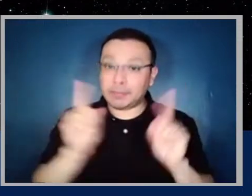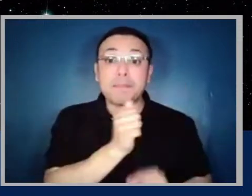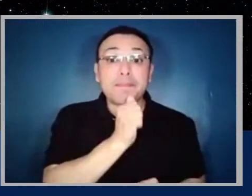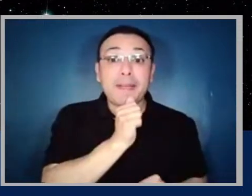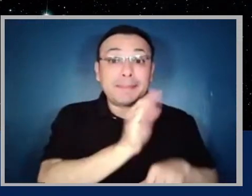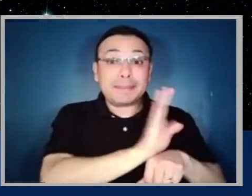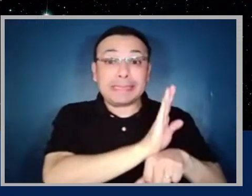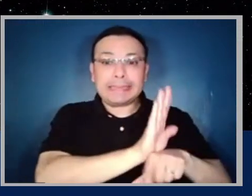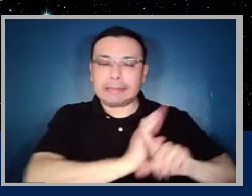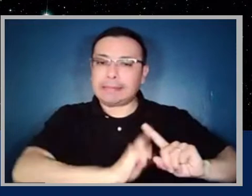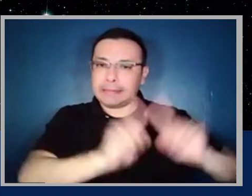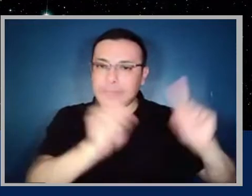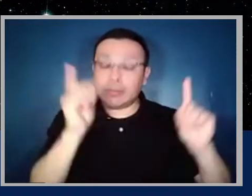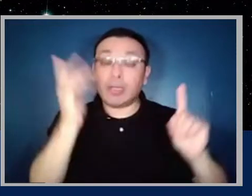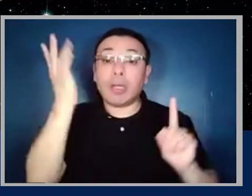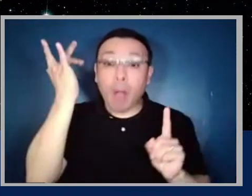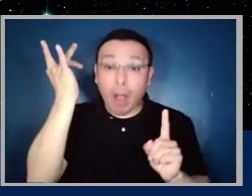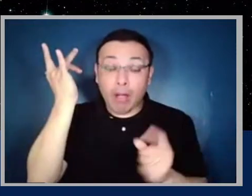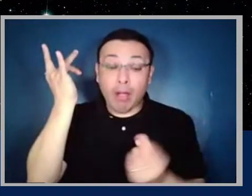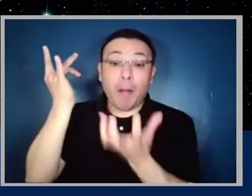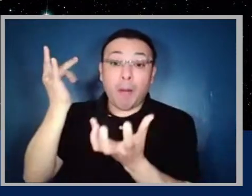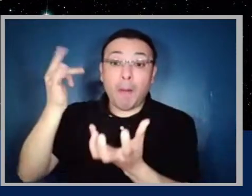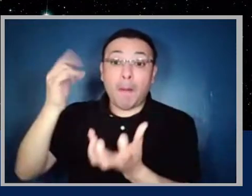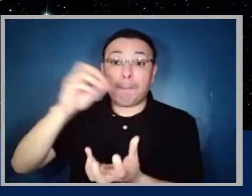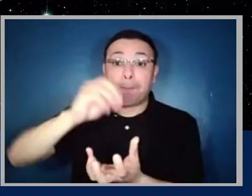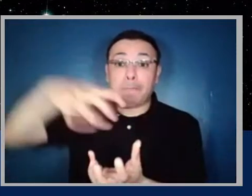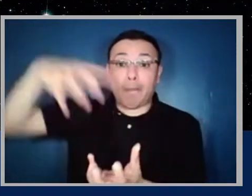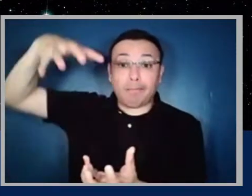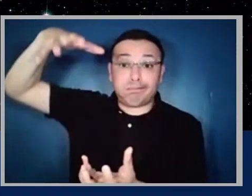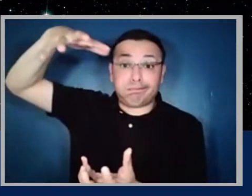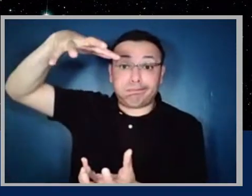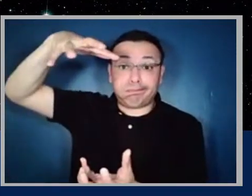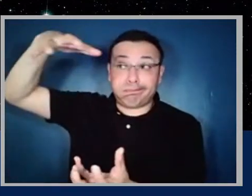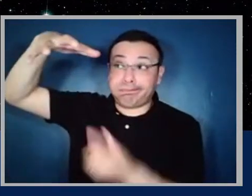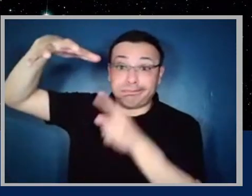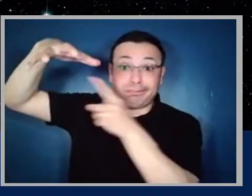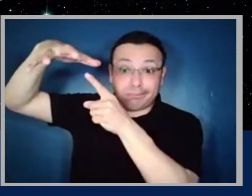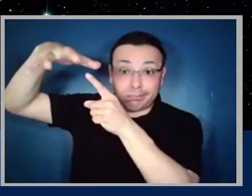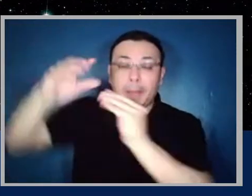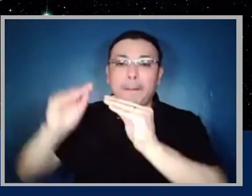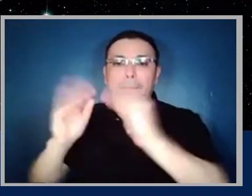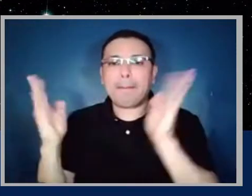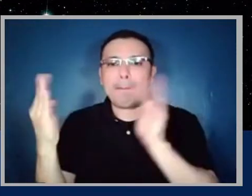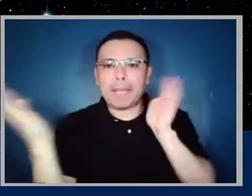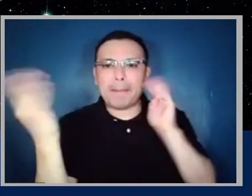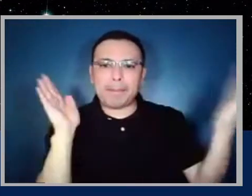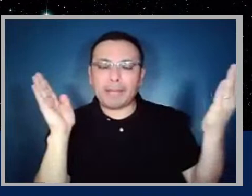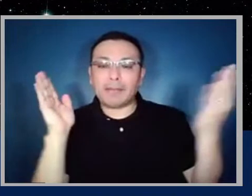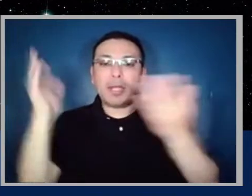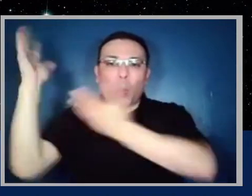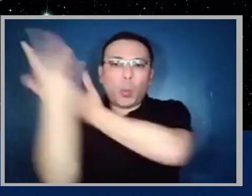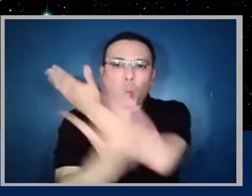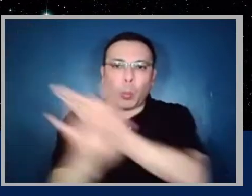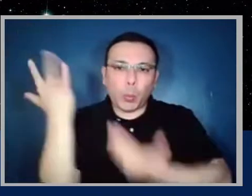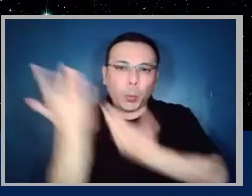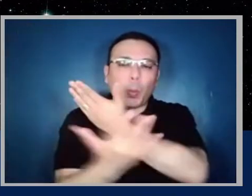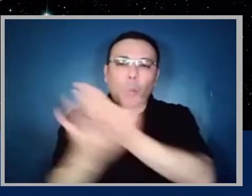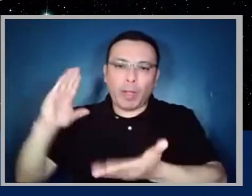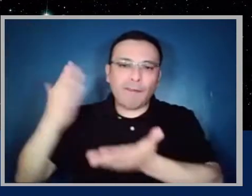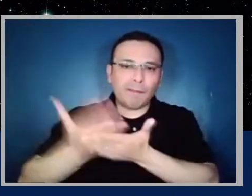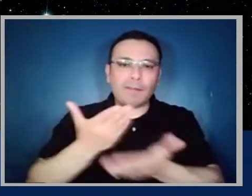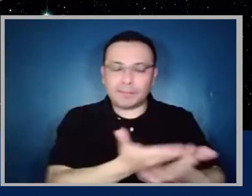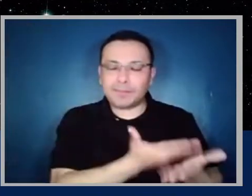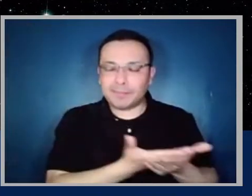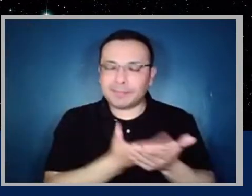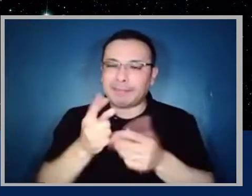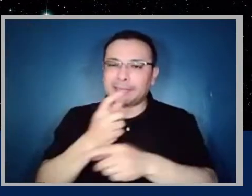the parachute system deployment. And so I get asked this question a lot, because if you ever watch a SpaceX launch,